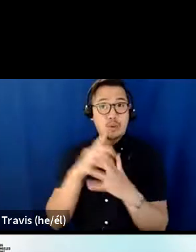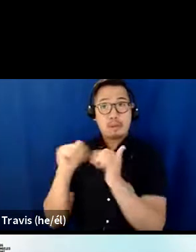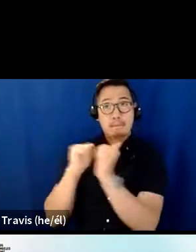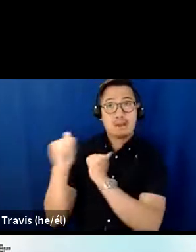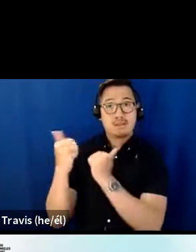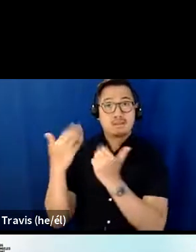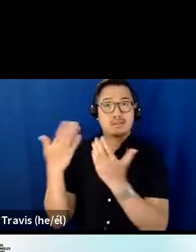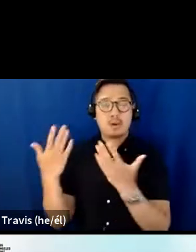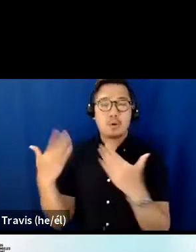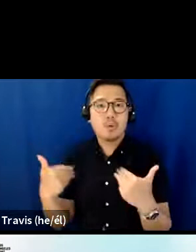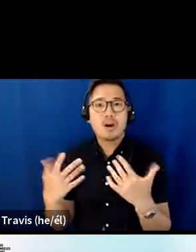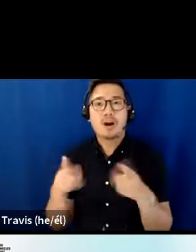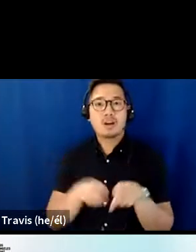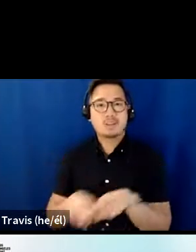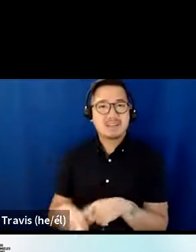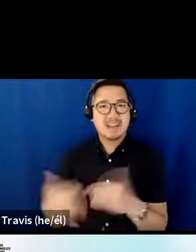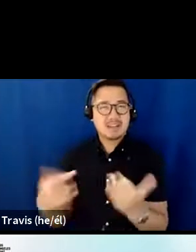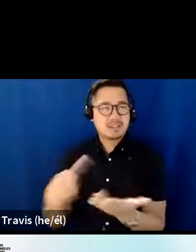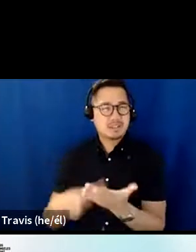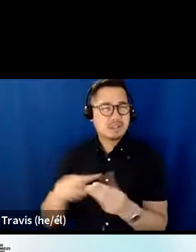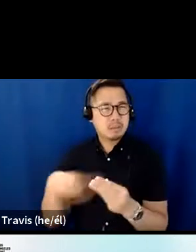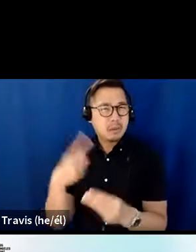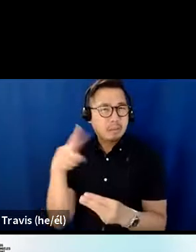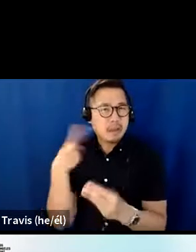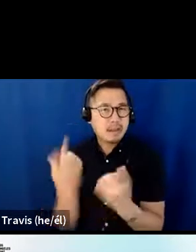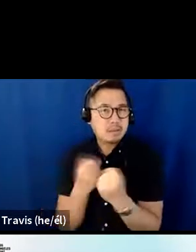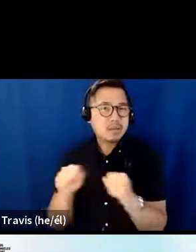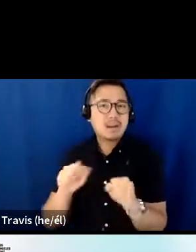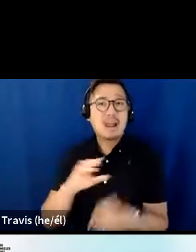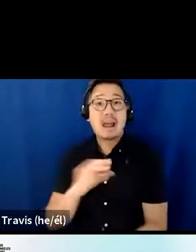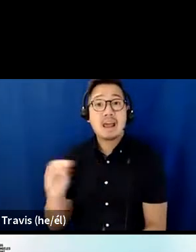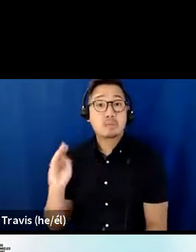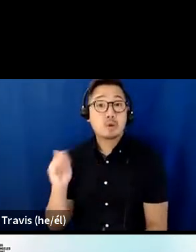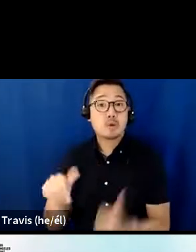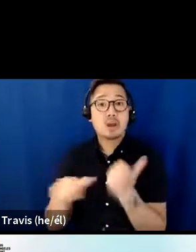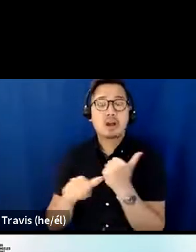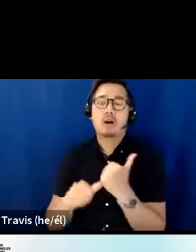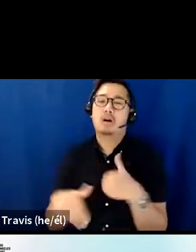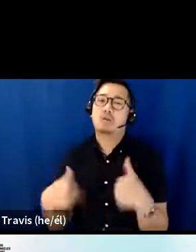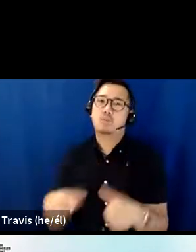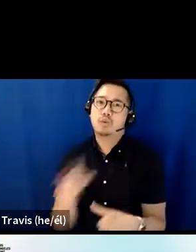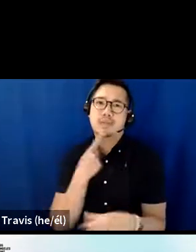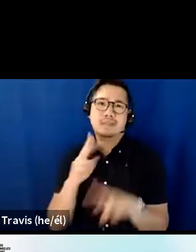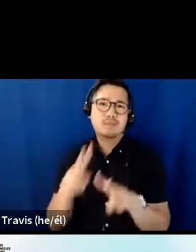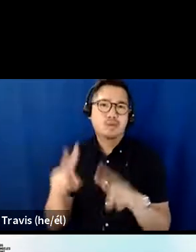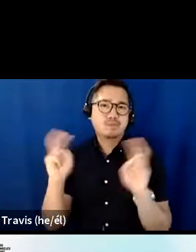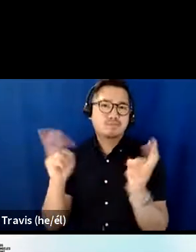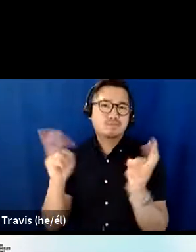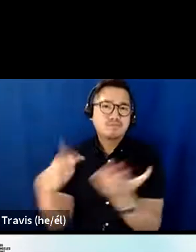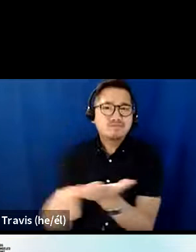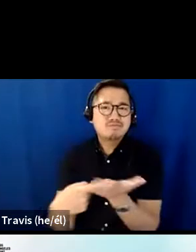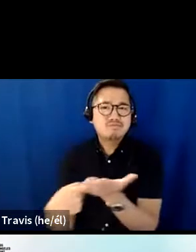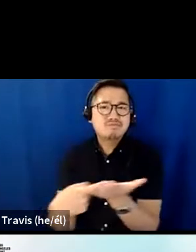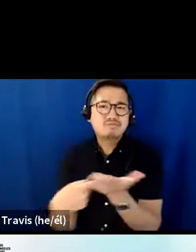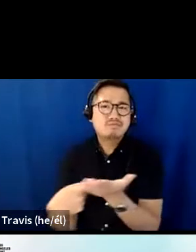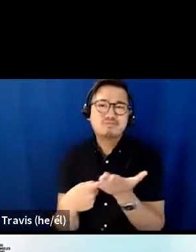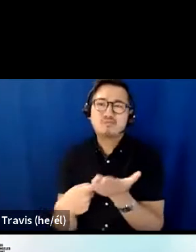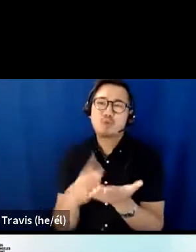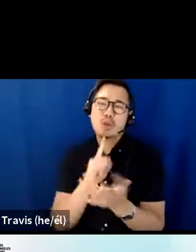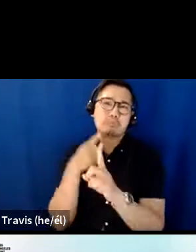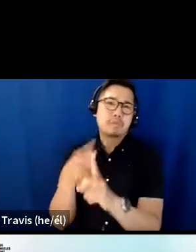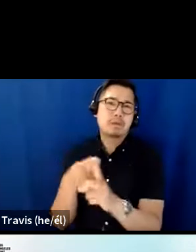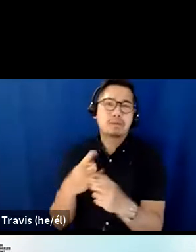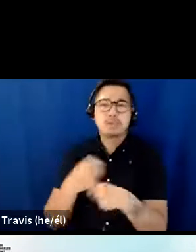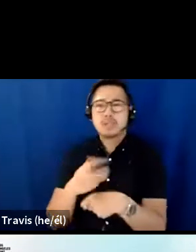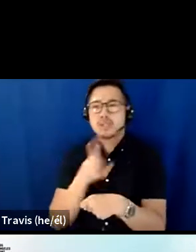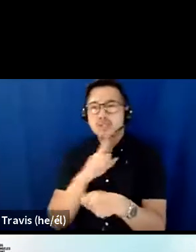and mutual aid. It is time for change. And I'm looking forward to this hot discussion so that we can forward, move our pendulum forward.